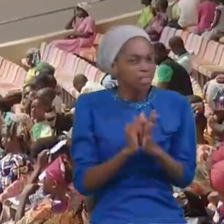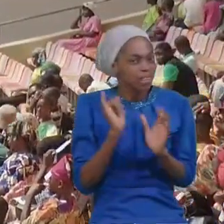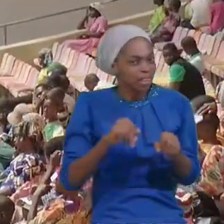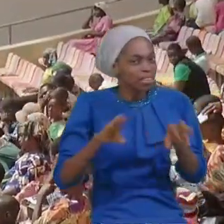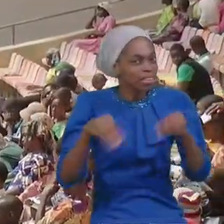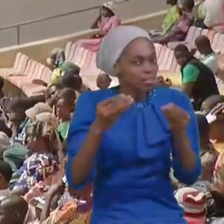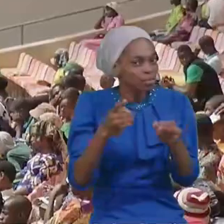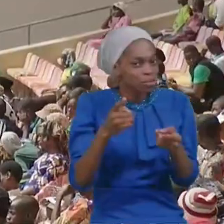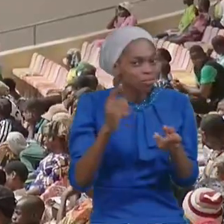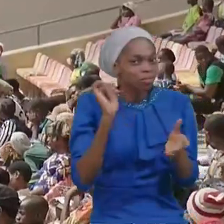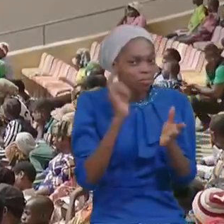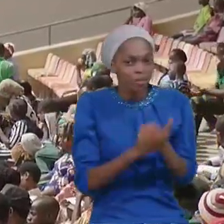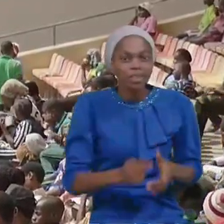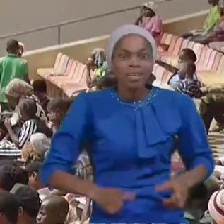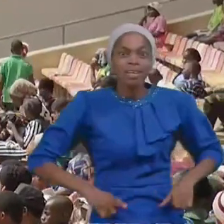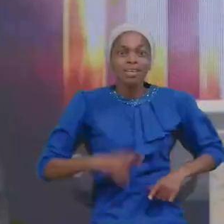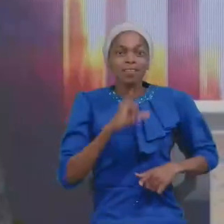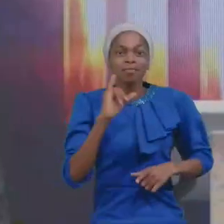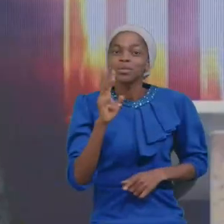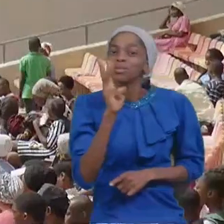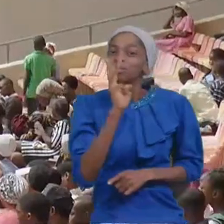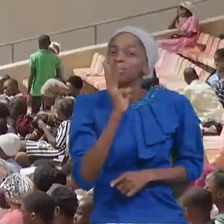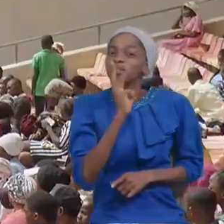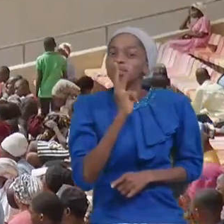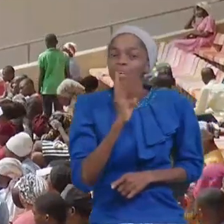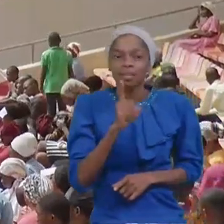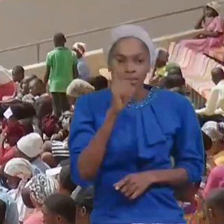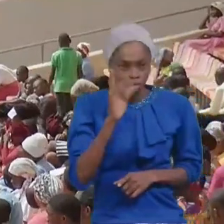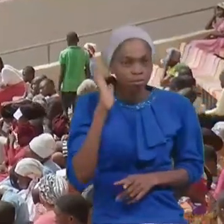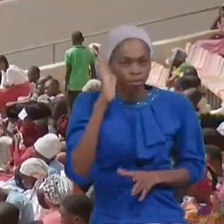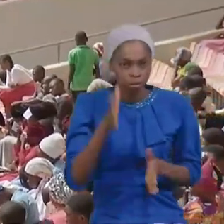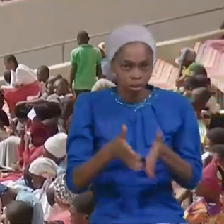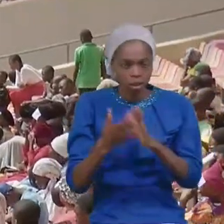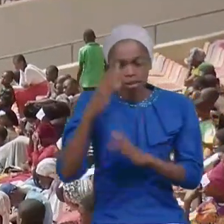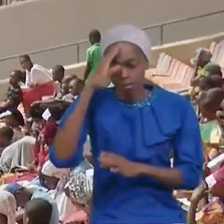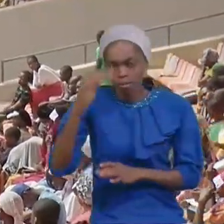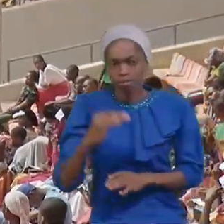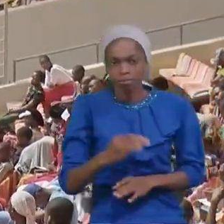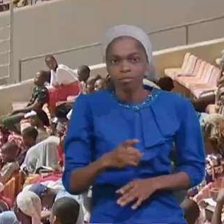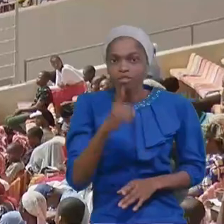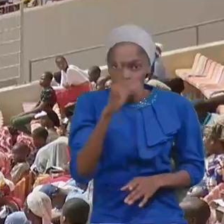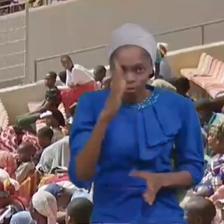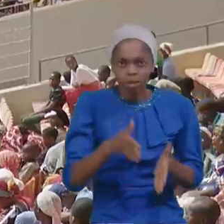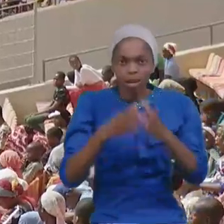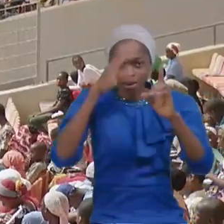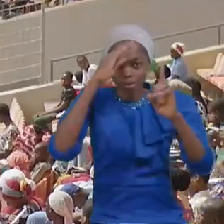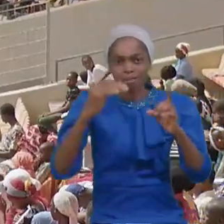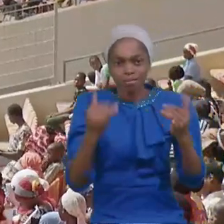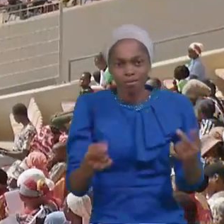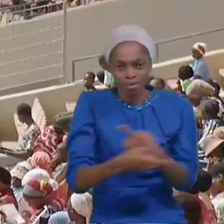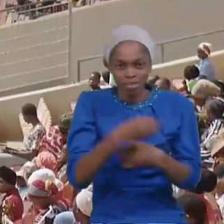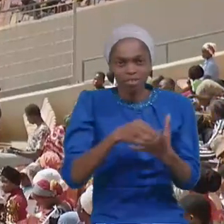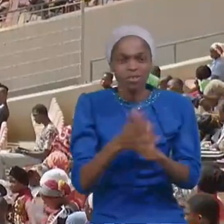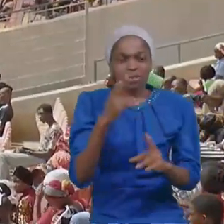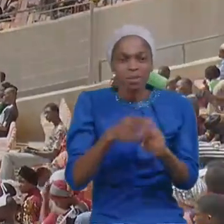and you'll ask him today. I said you'll ask him today. And then he gives you the gift of